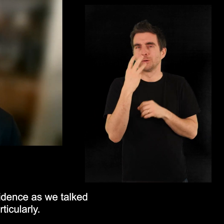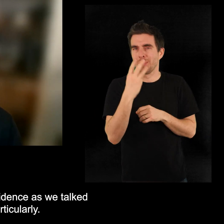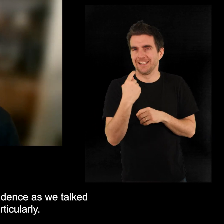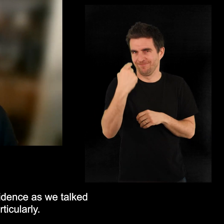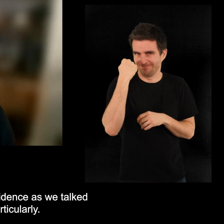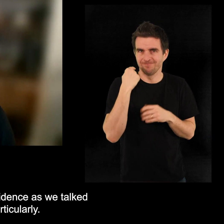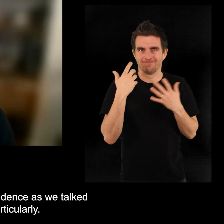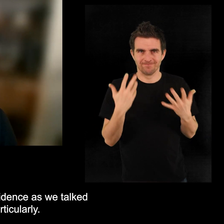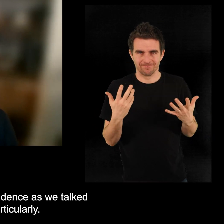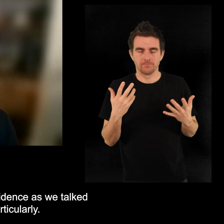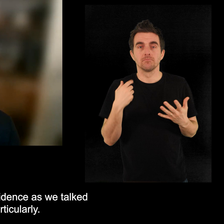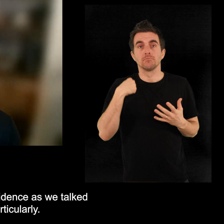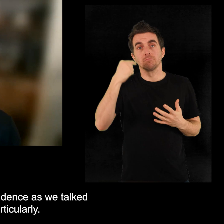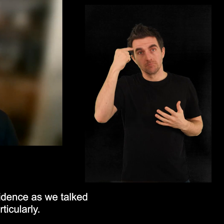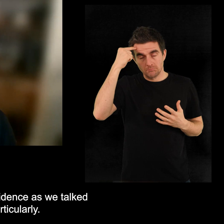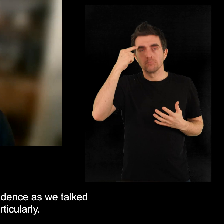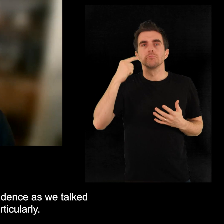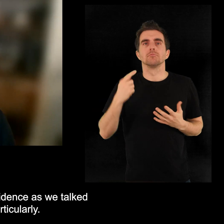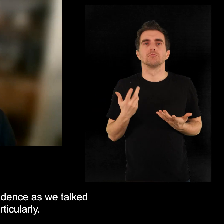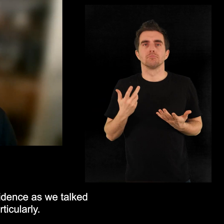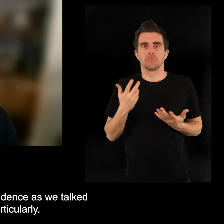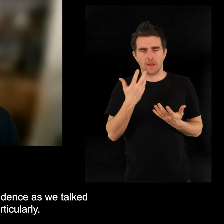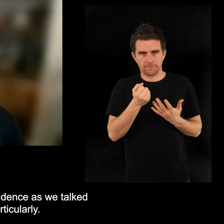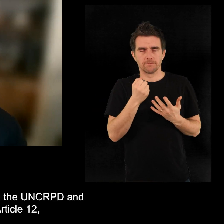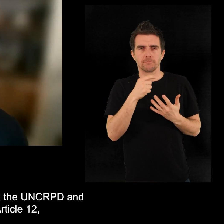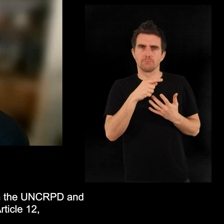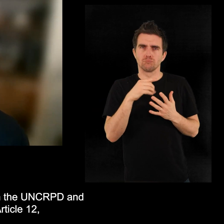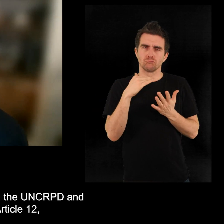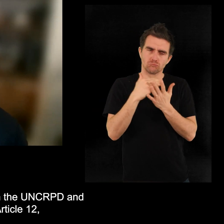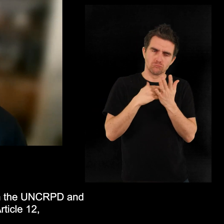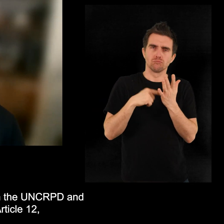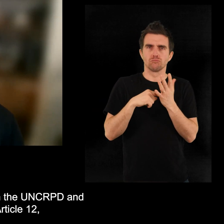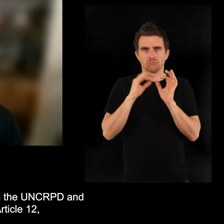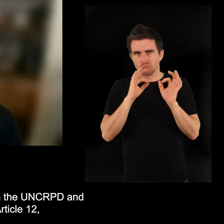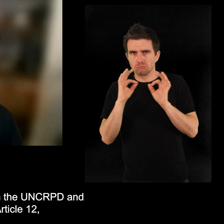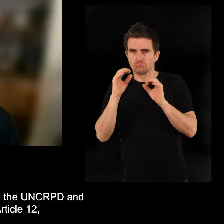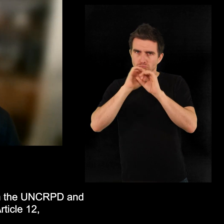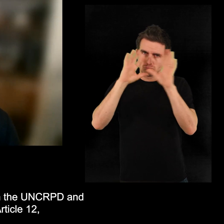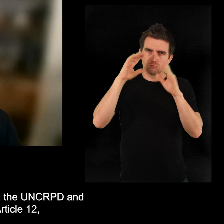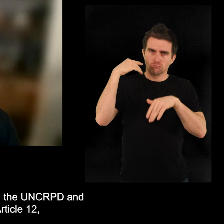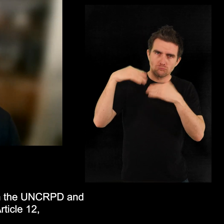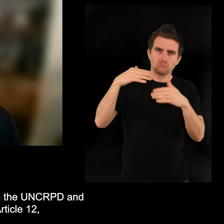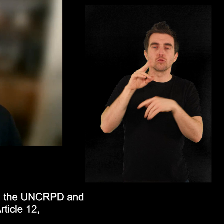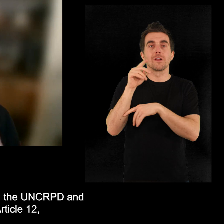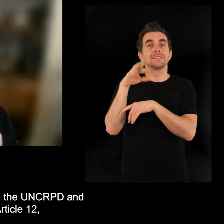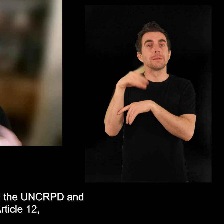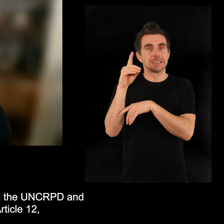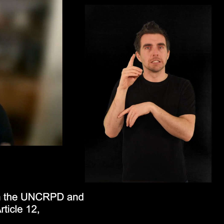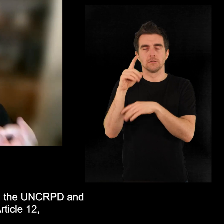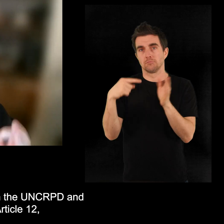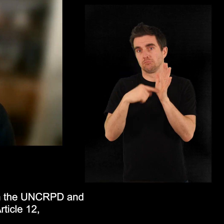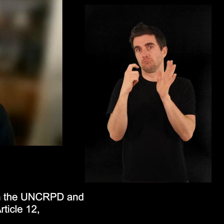in module 2 and 3 particularly. These principles run through the UNCRPD and